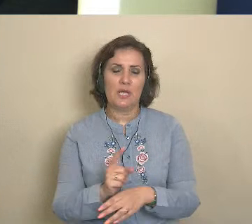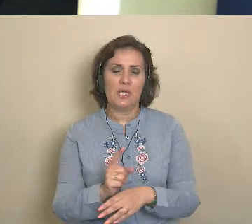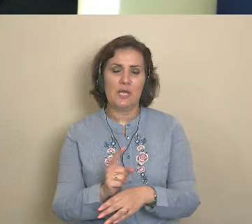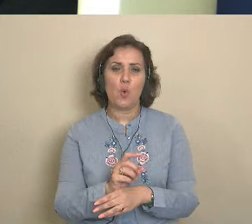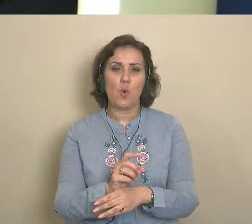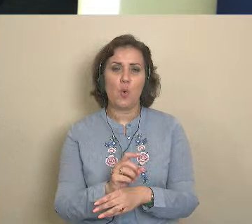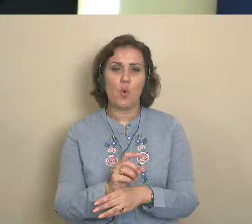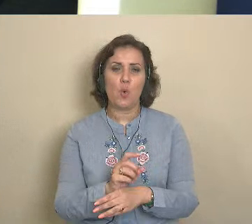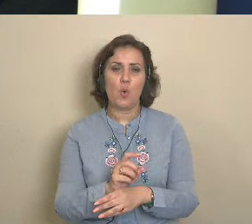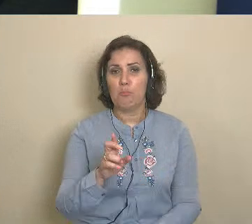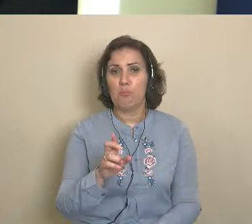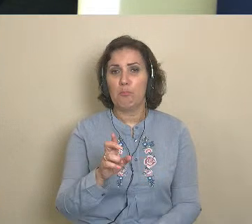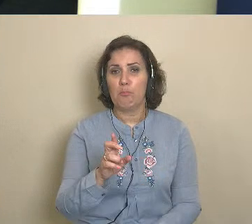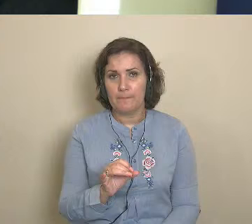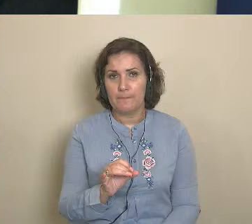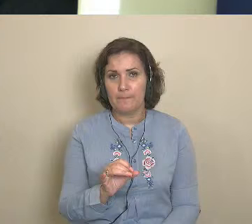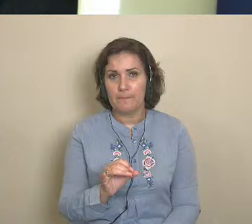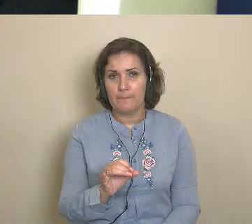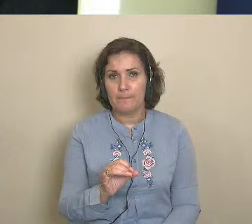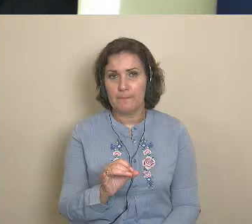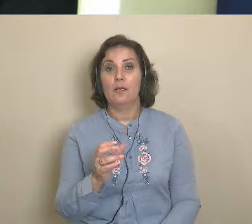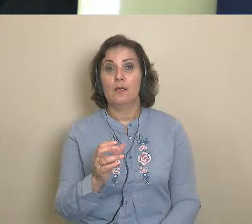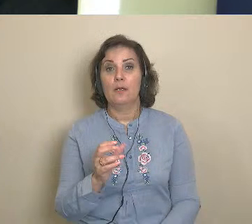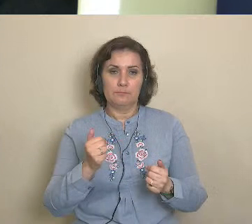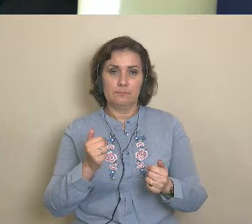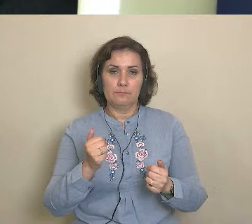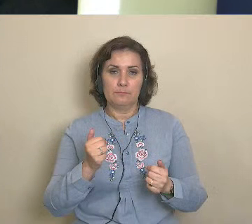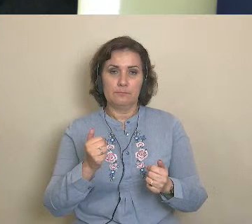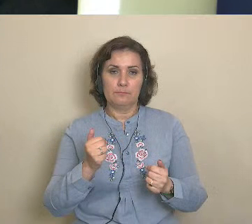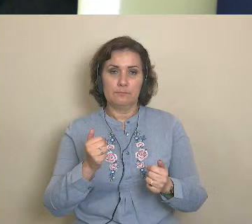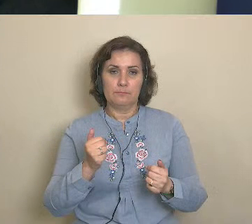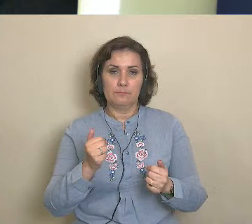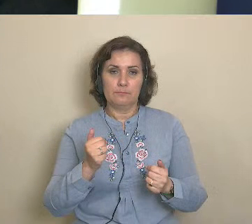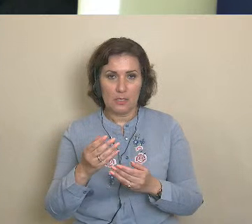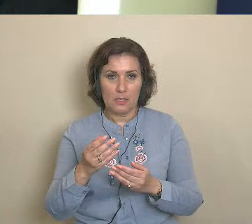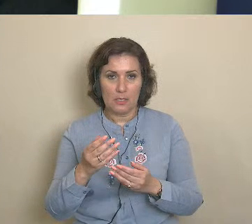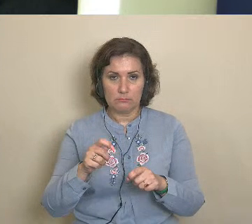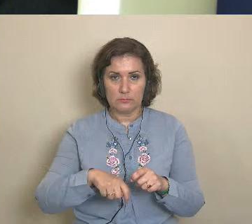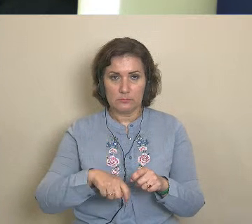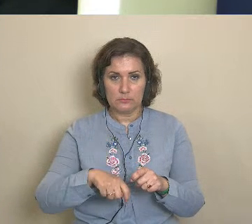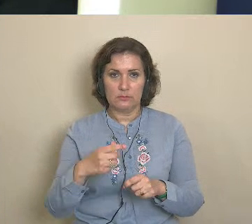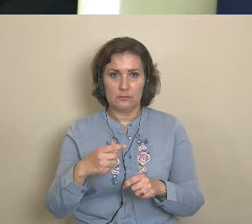the person would physically stay at the entrance and